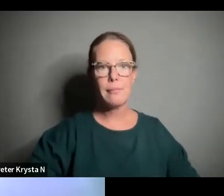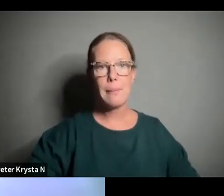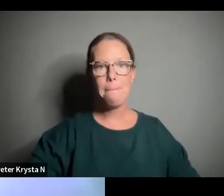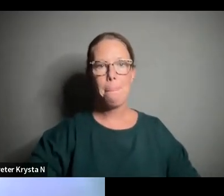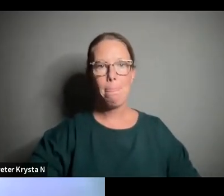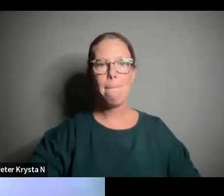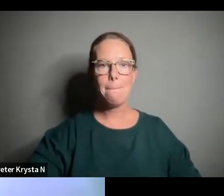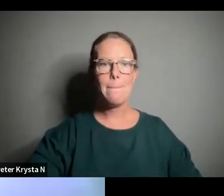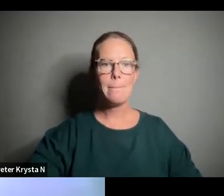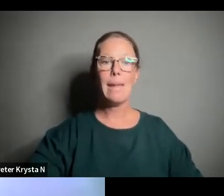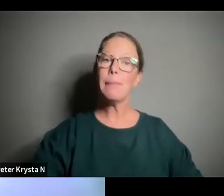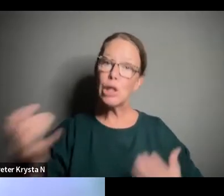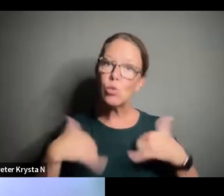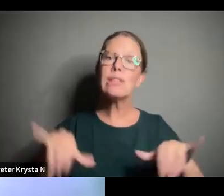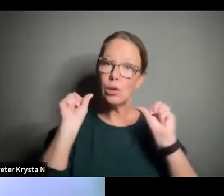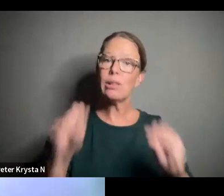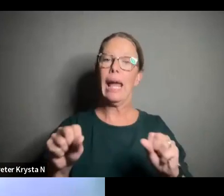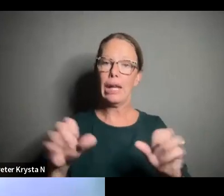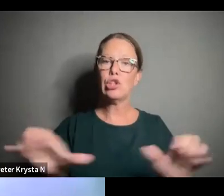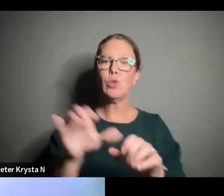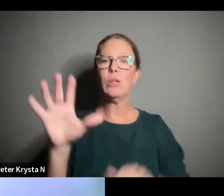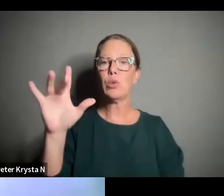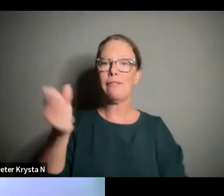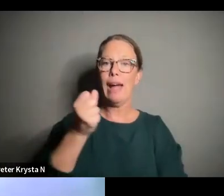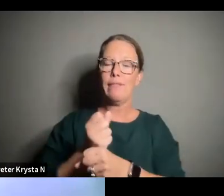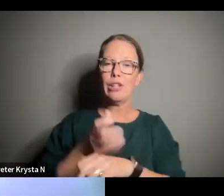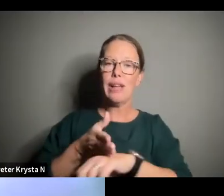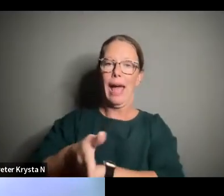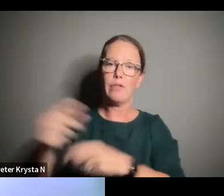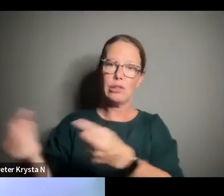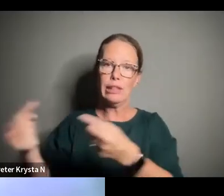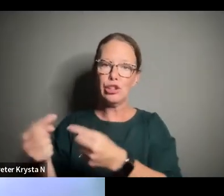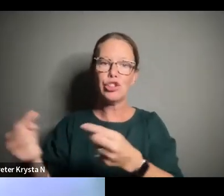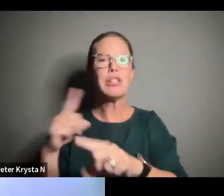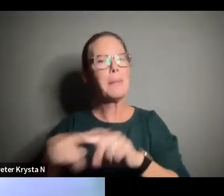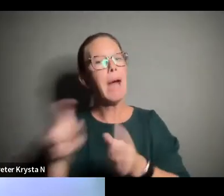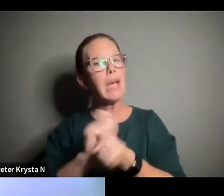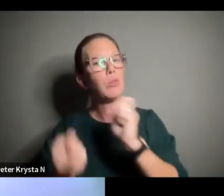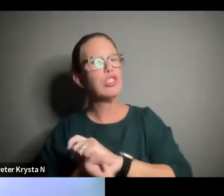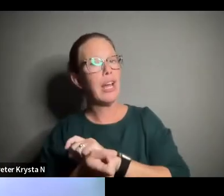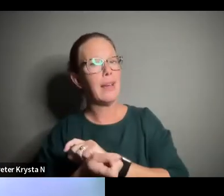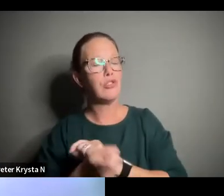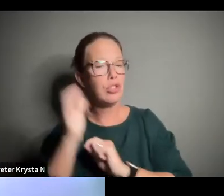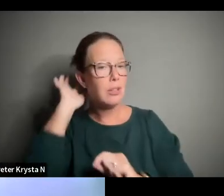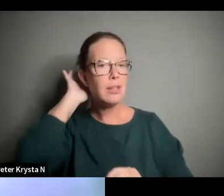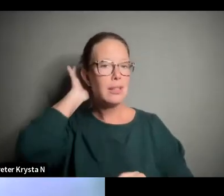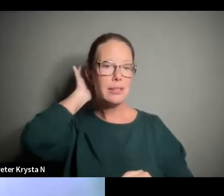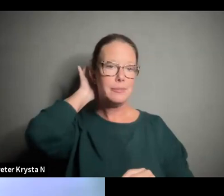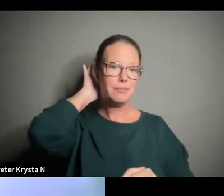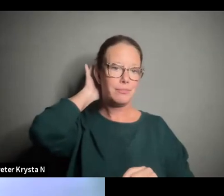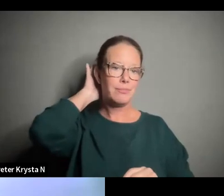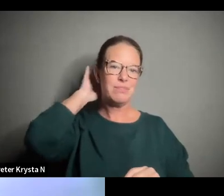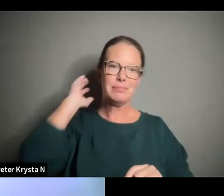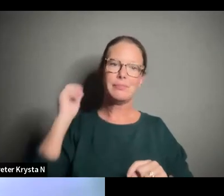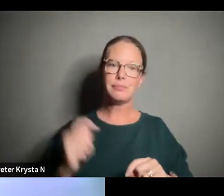25 years after your injury. We can still get you off the ventilator, which is still something different that will change a little bit of your